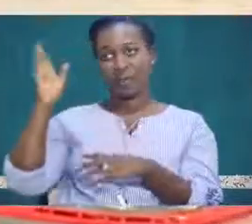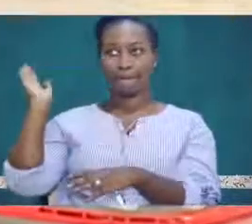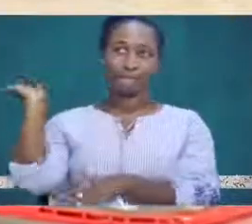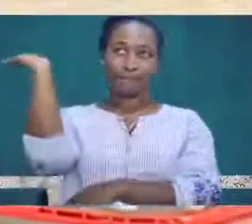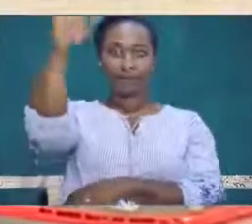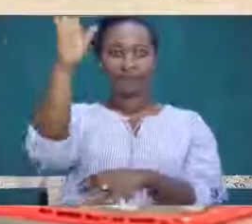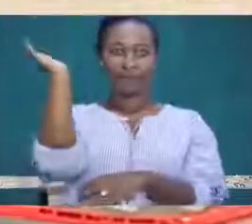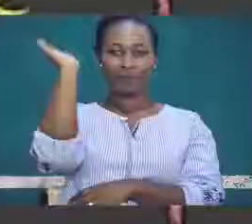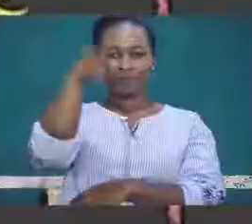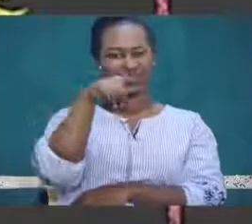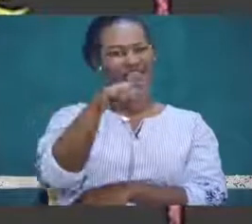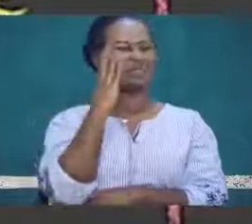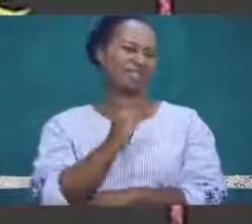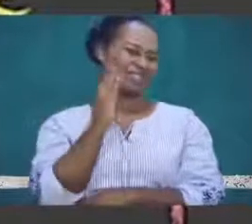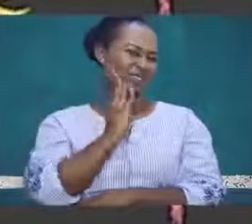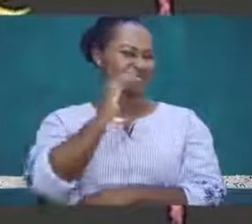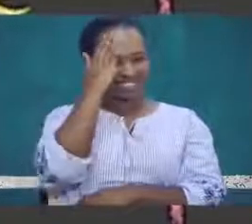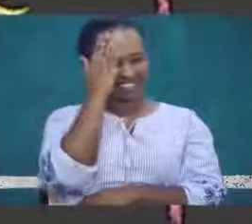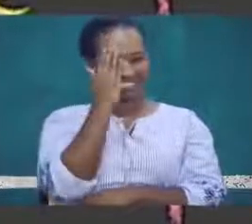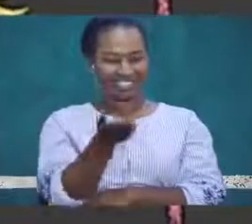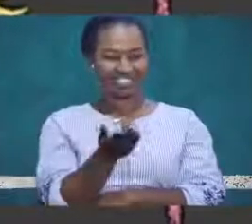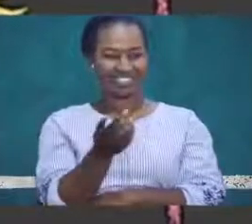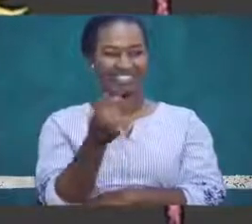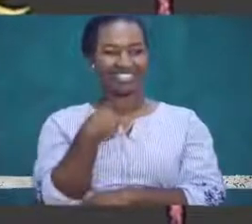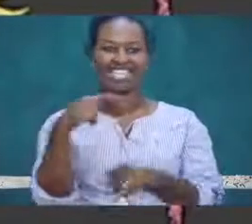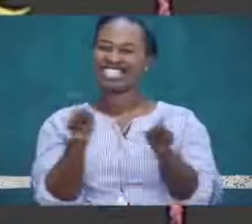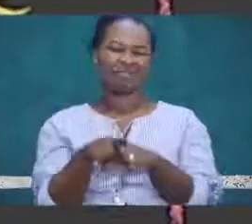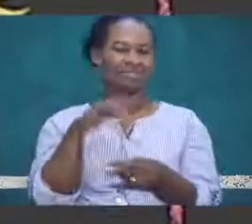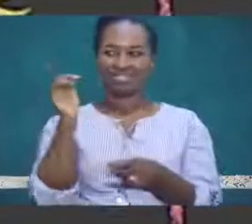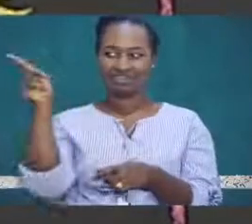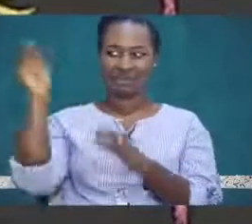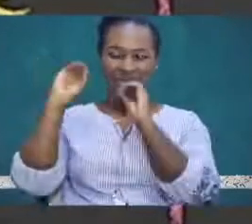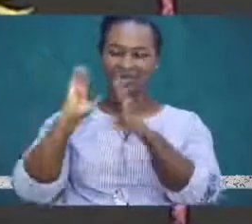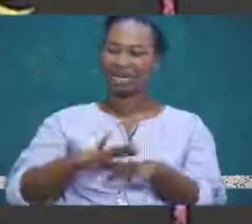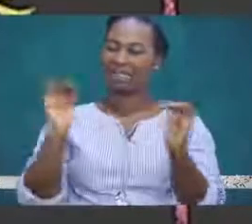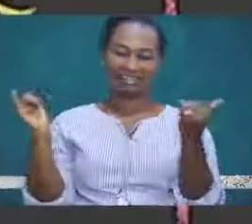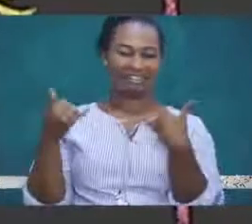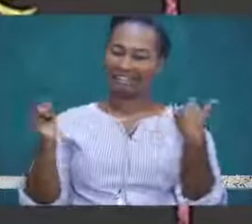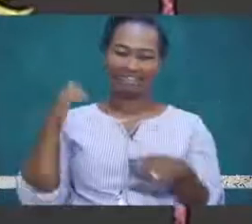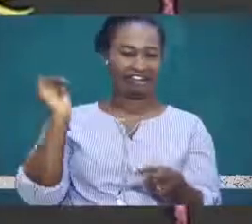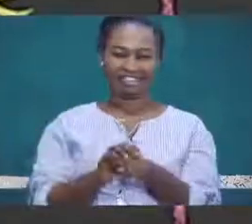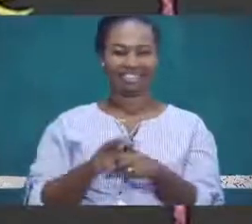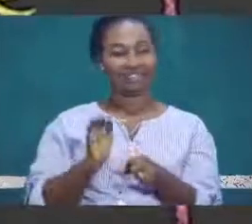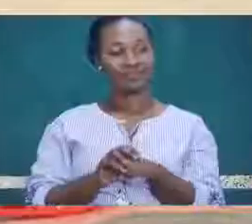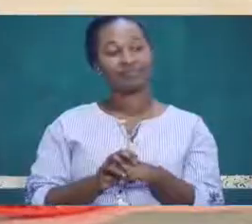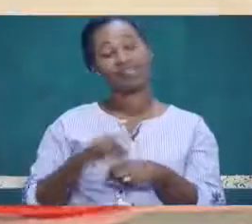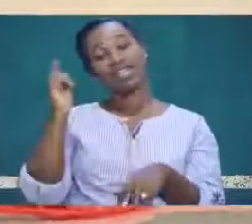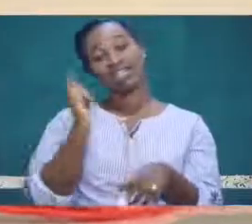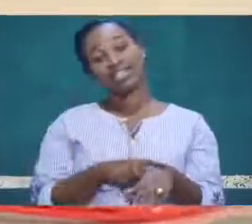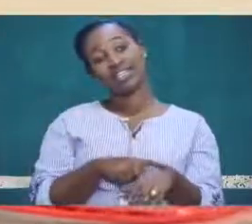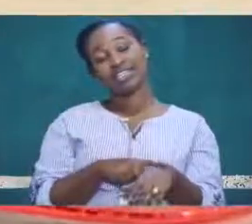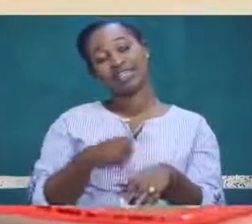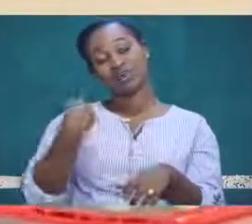this? Yes, I believe some of you know it. I do play it very many times. And so why we are having it here